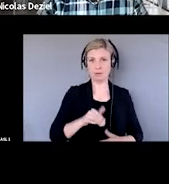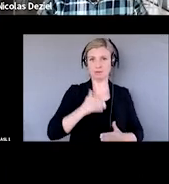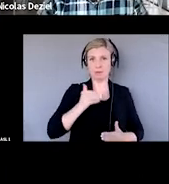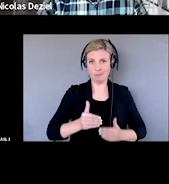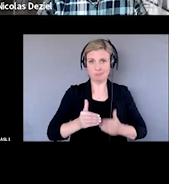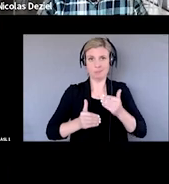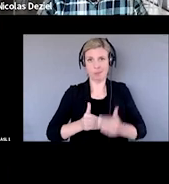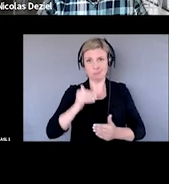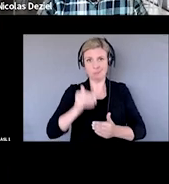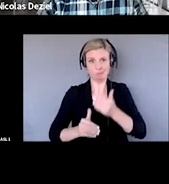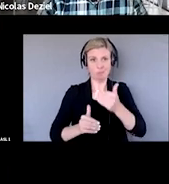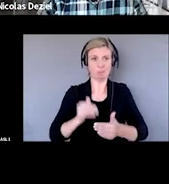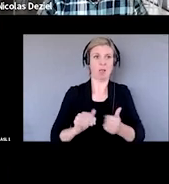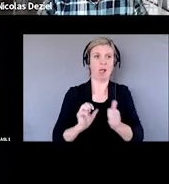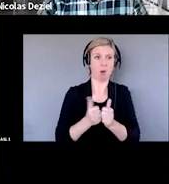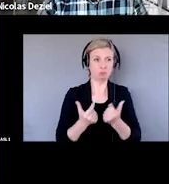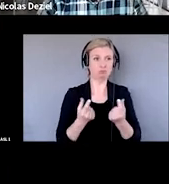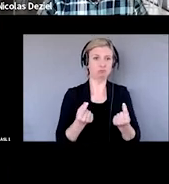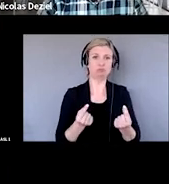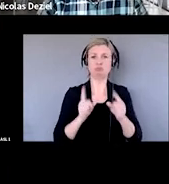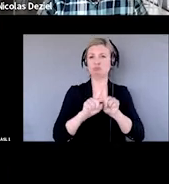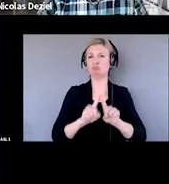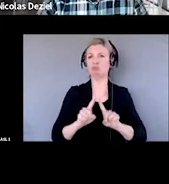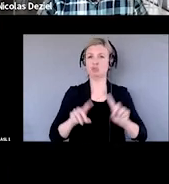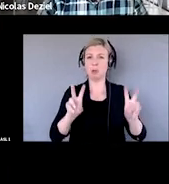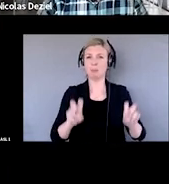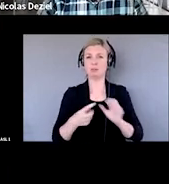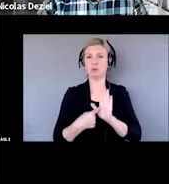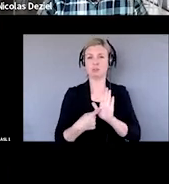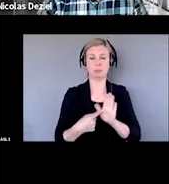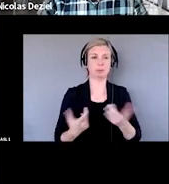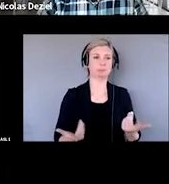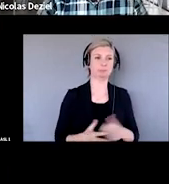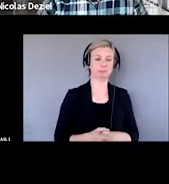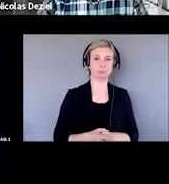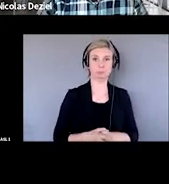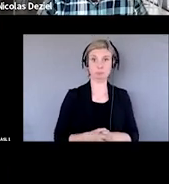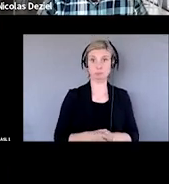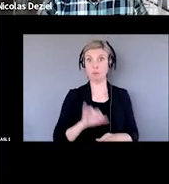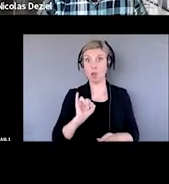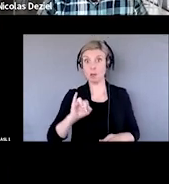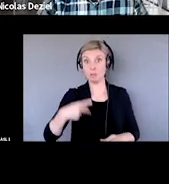of other related topics, such as stopping IP theft.